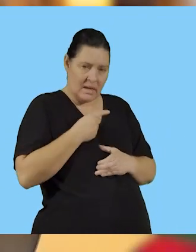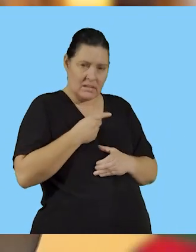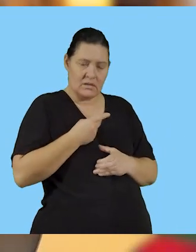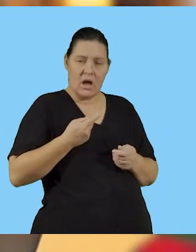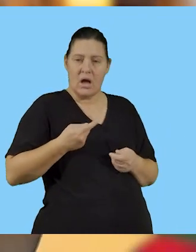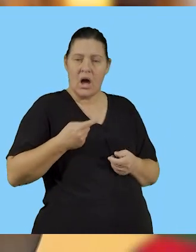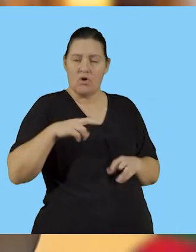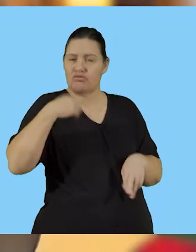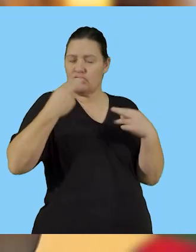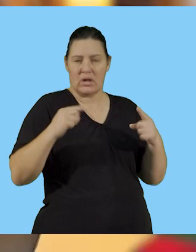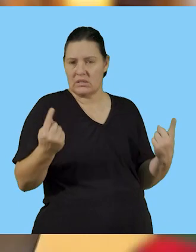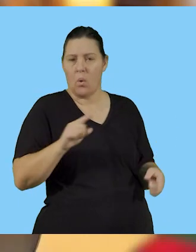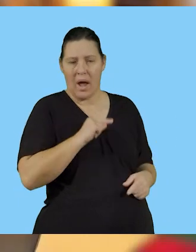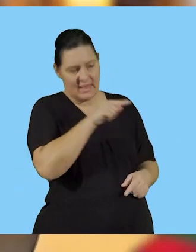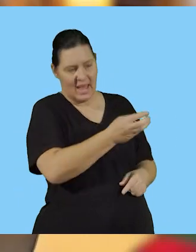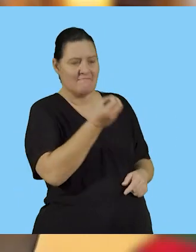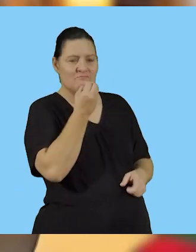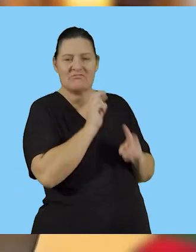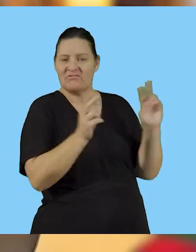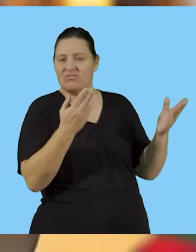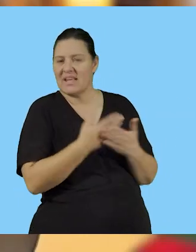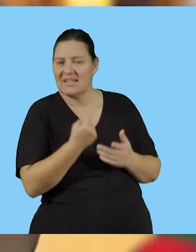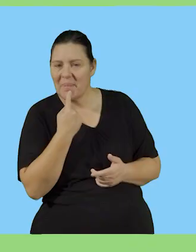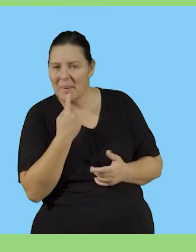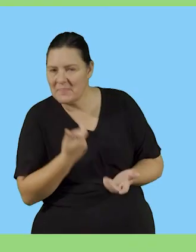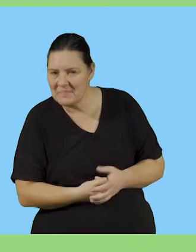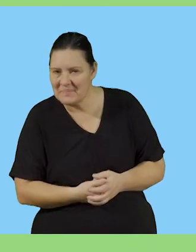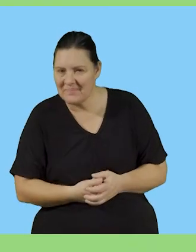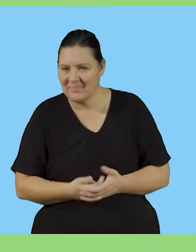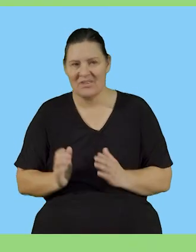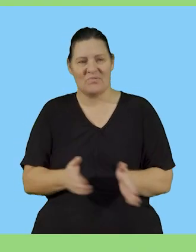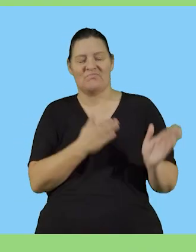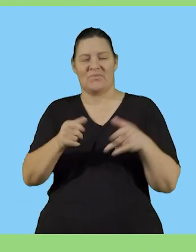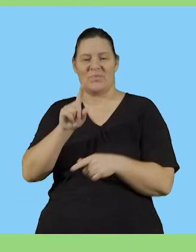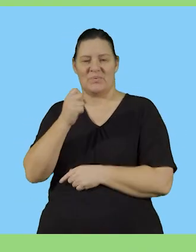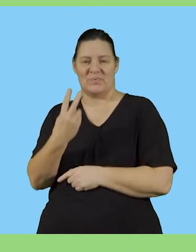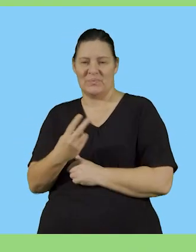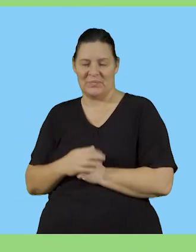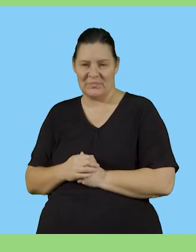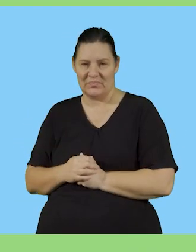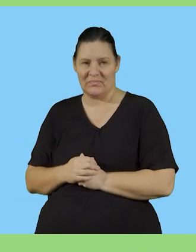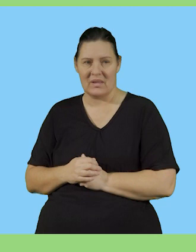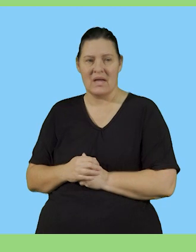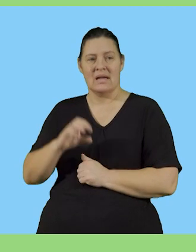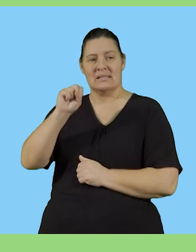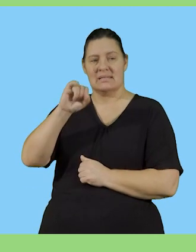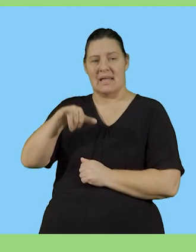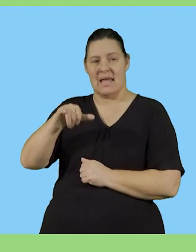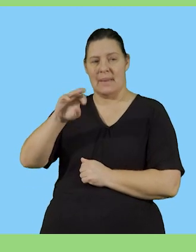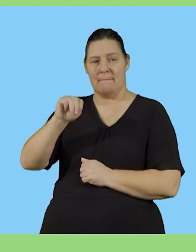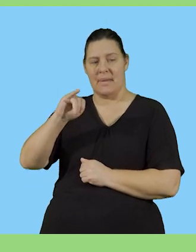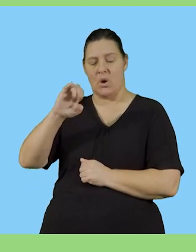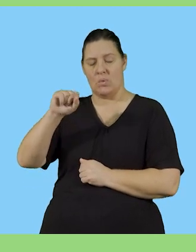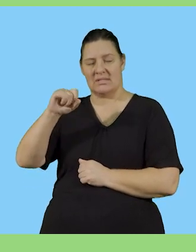have restaurants, because that's where we go and taste different meats, right? Moving on to question 2. If